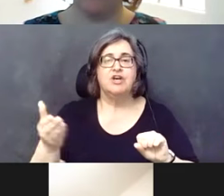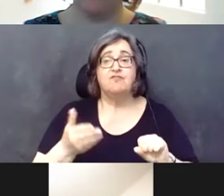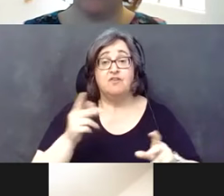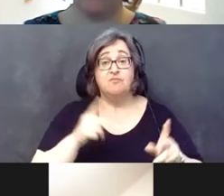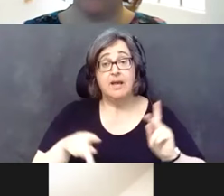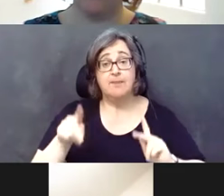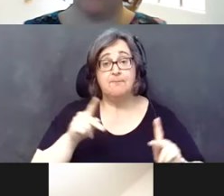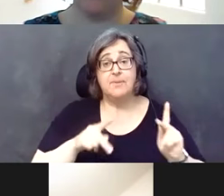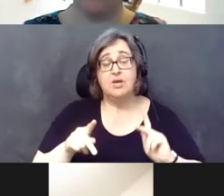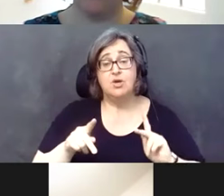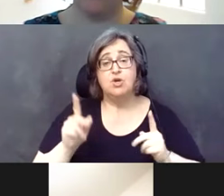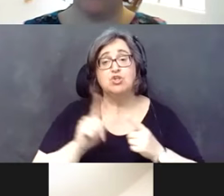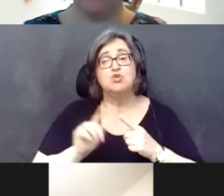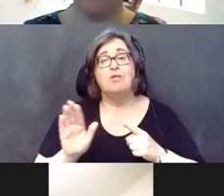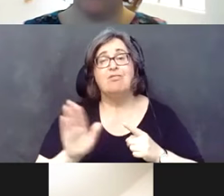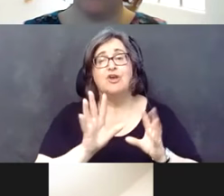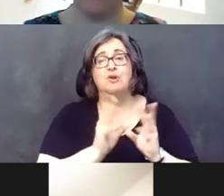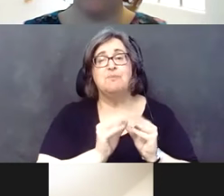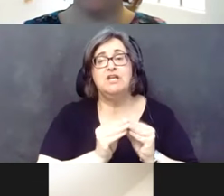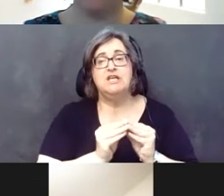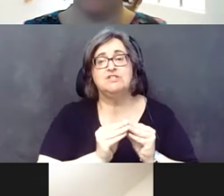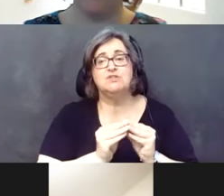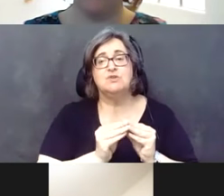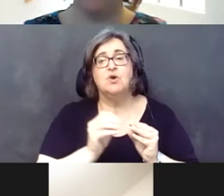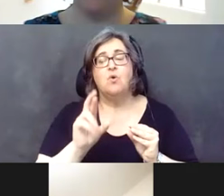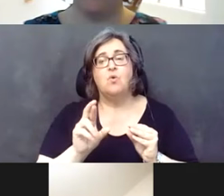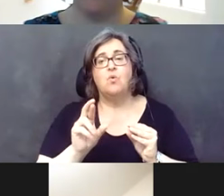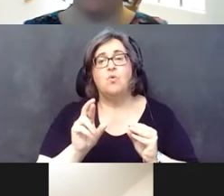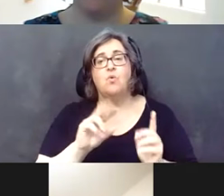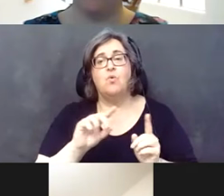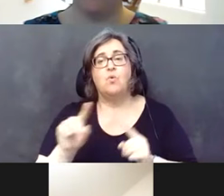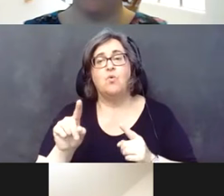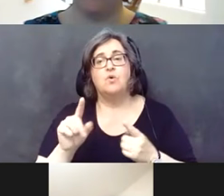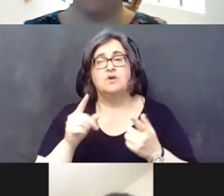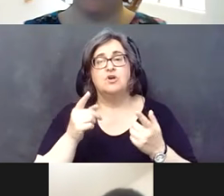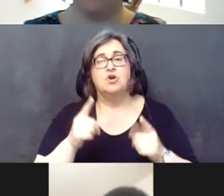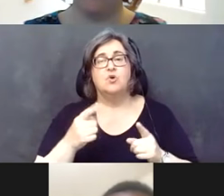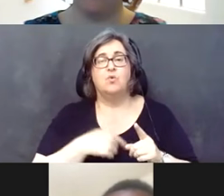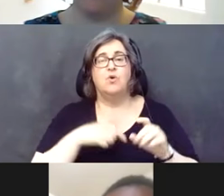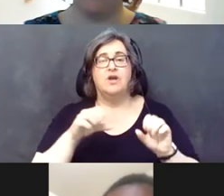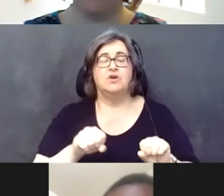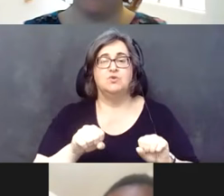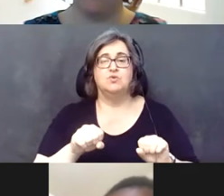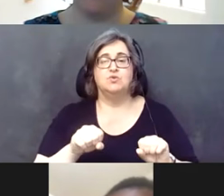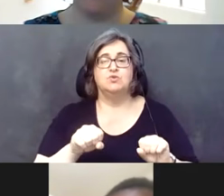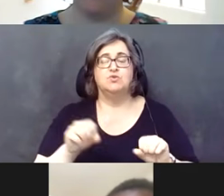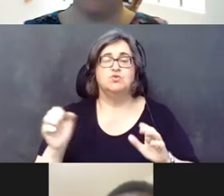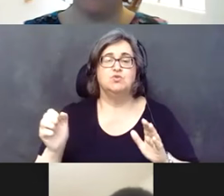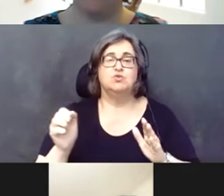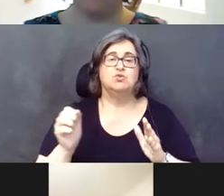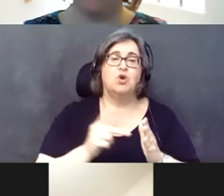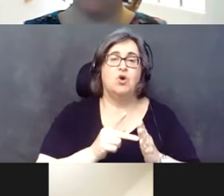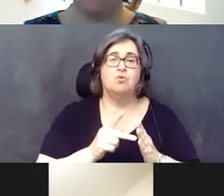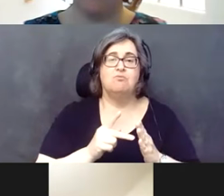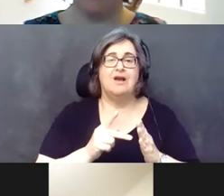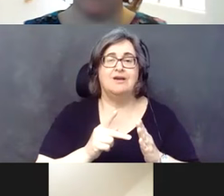people to their meetings, or go to, when we can all get back to going